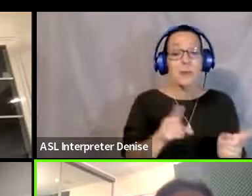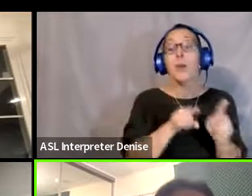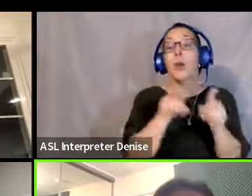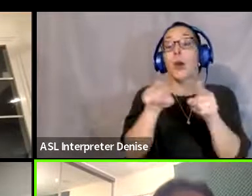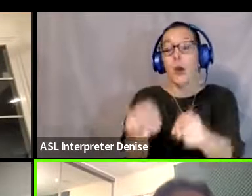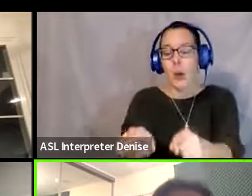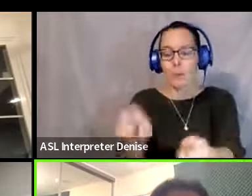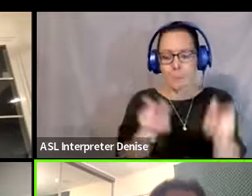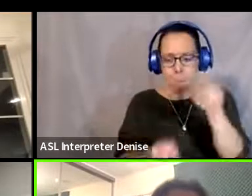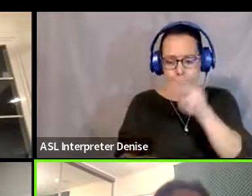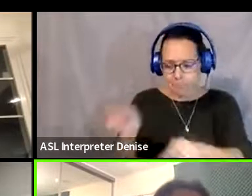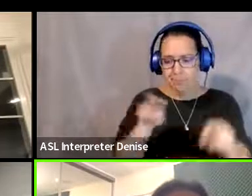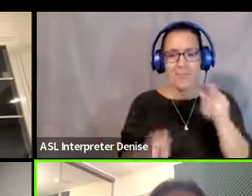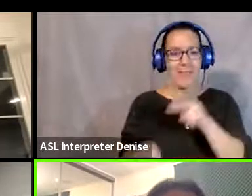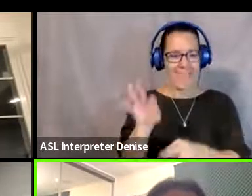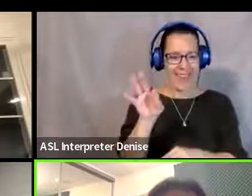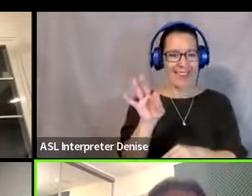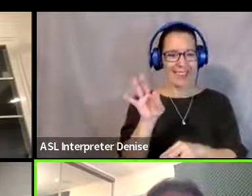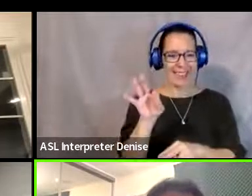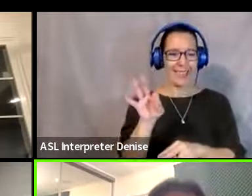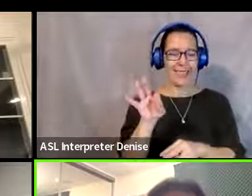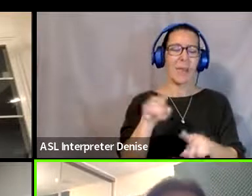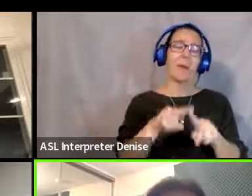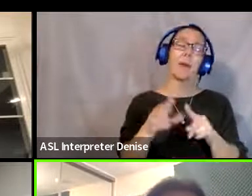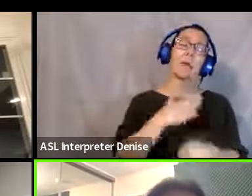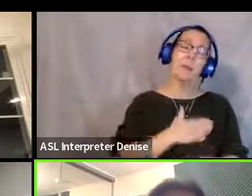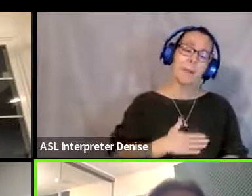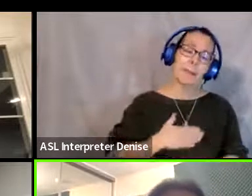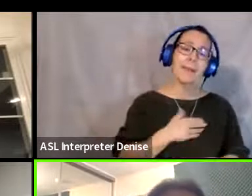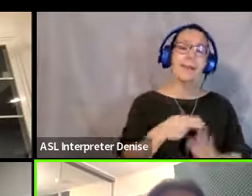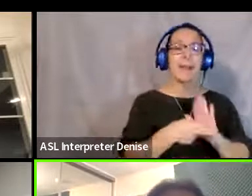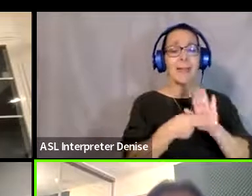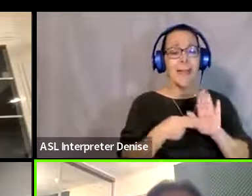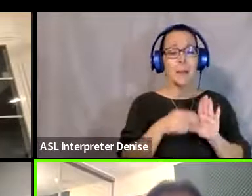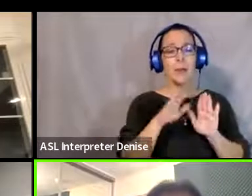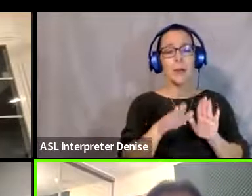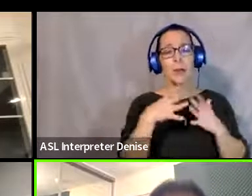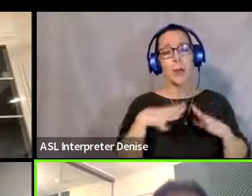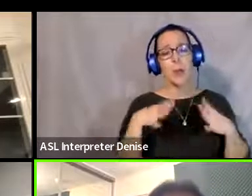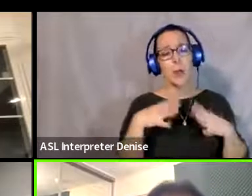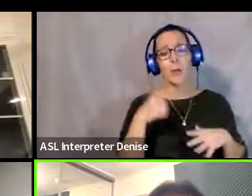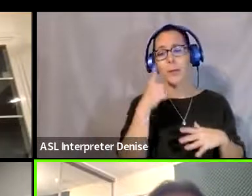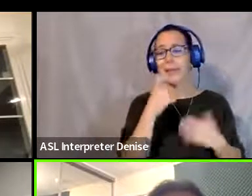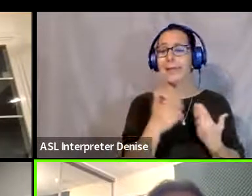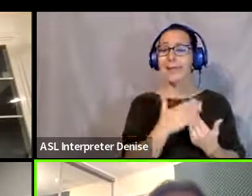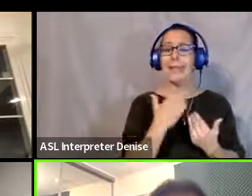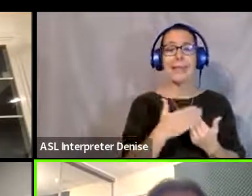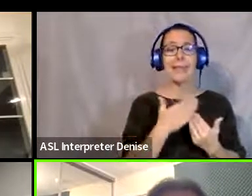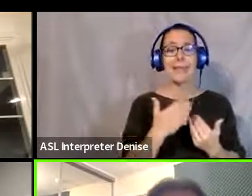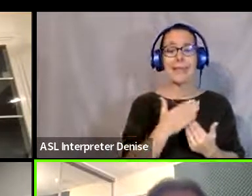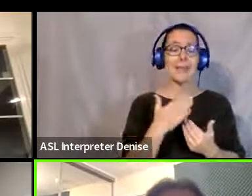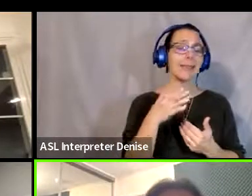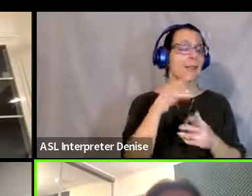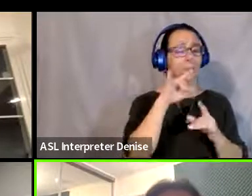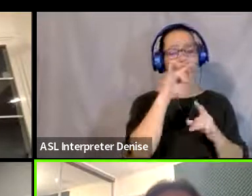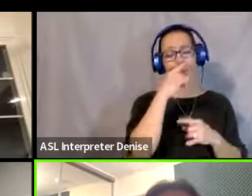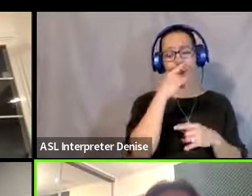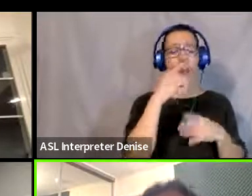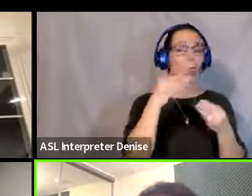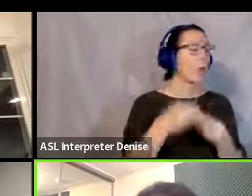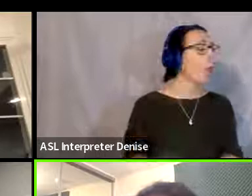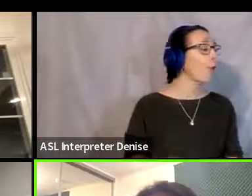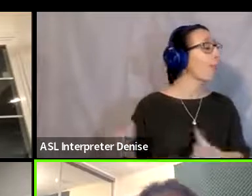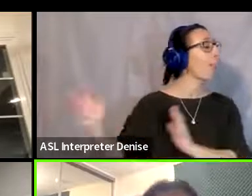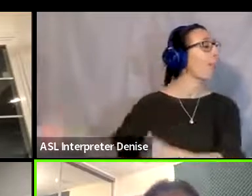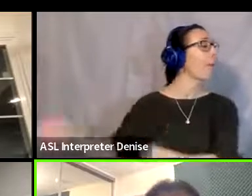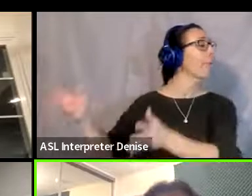Very easy stuff is, please label the items. It's very easy to collect them because students are losing them, and it will be